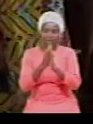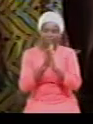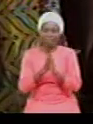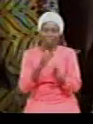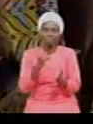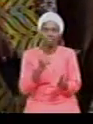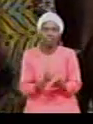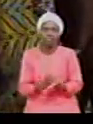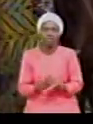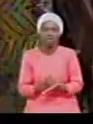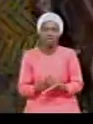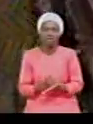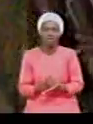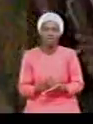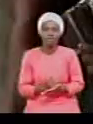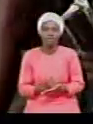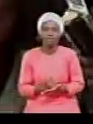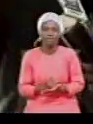pray.